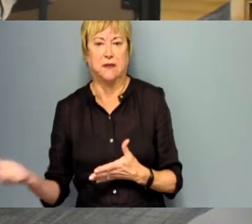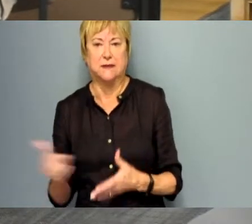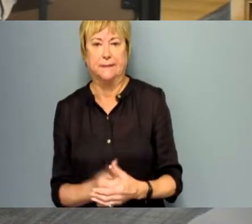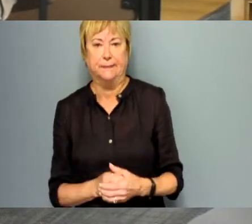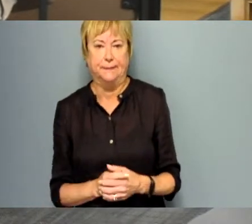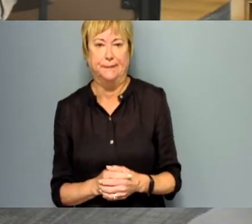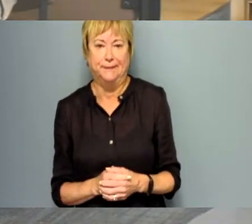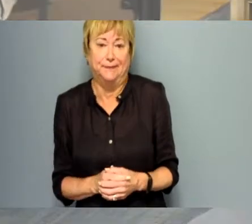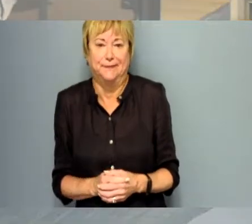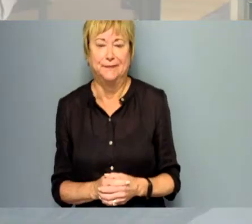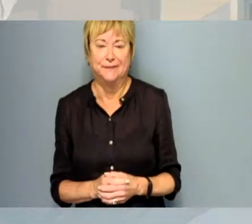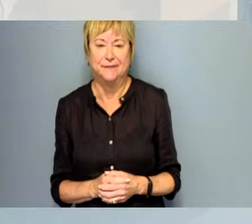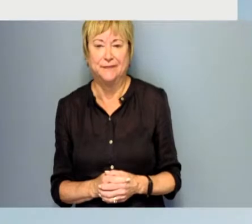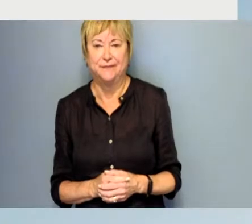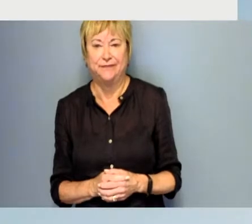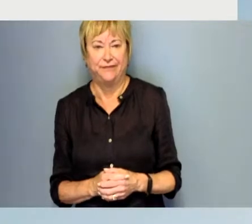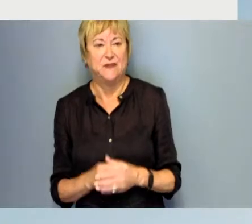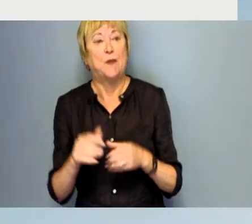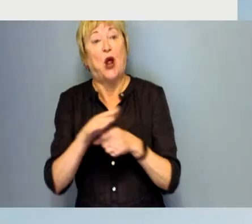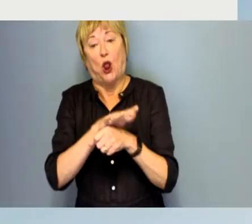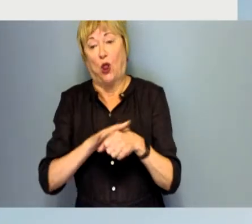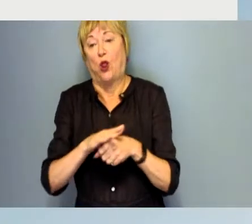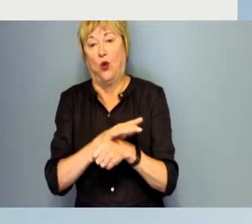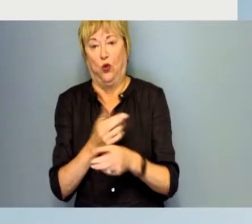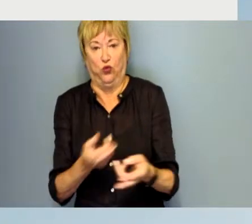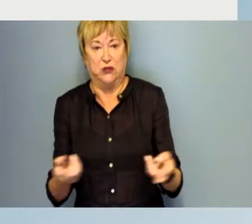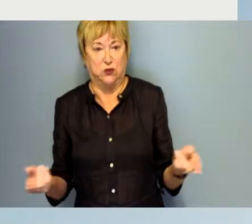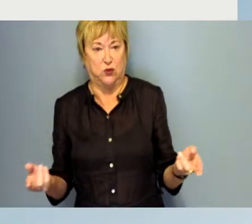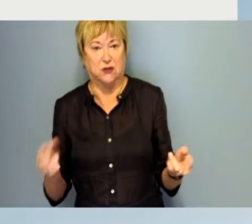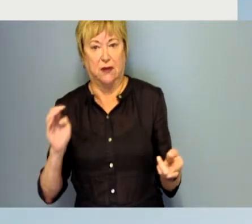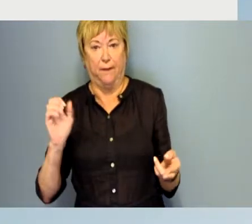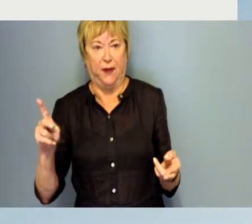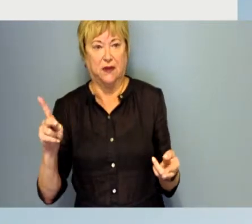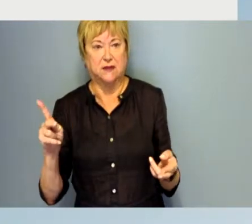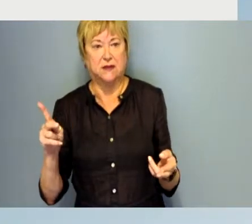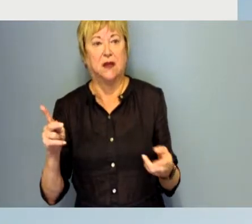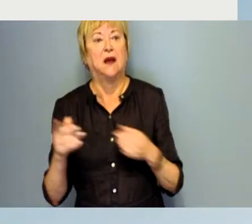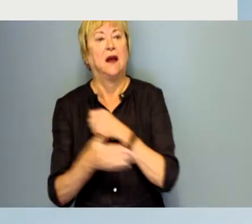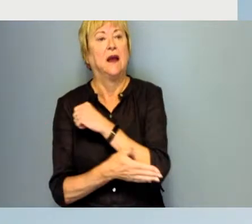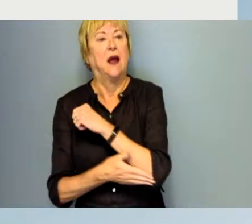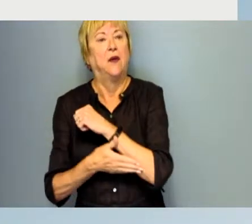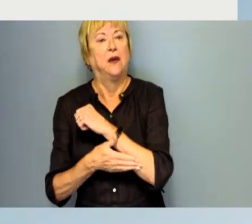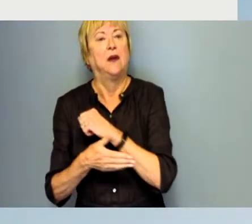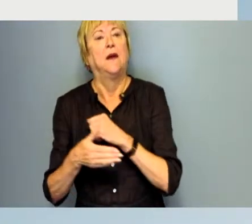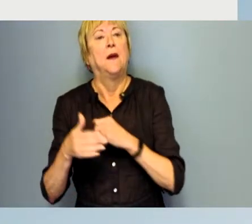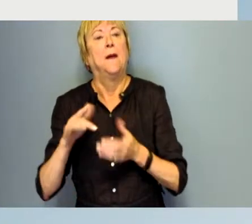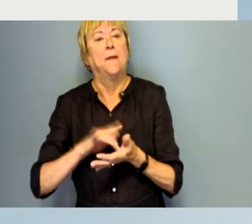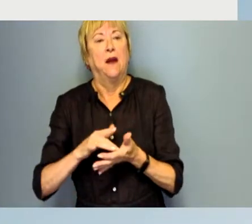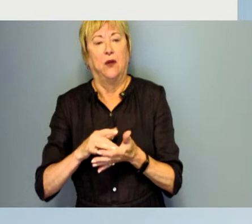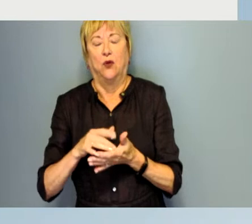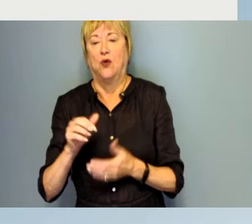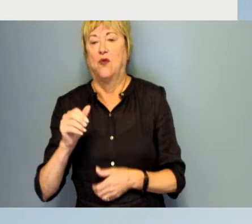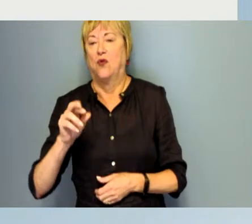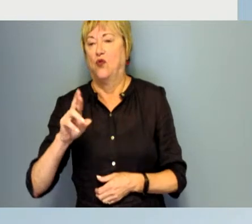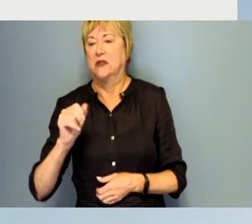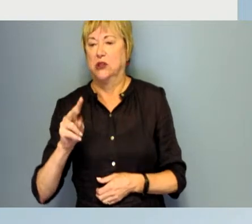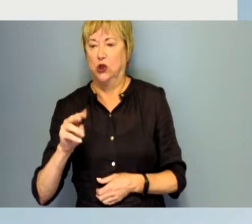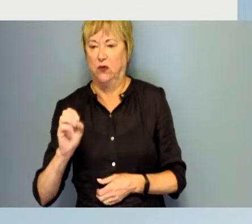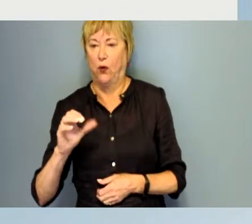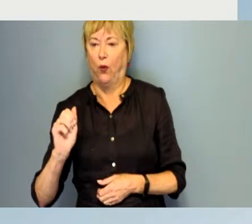So here are some local resources. The Bucks County Medical Reserve Corps. In addition to supporting